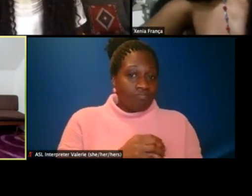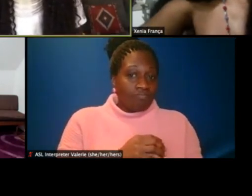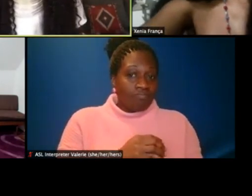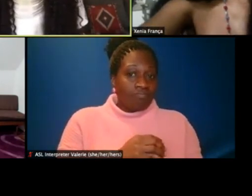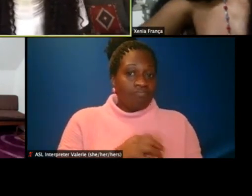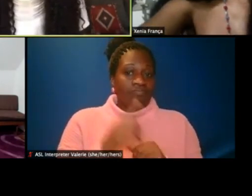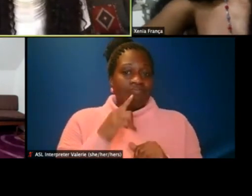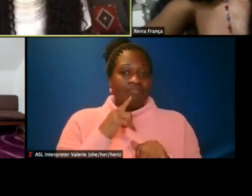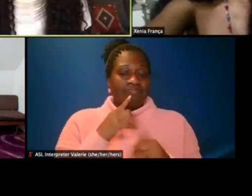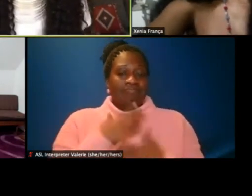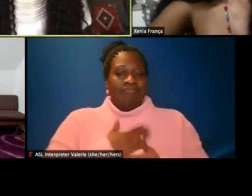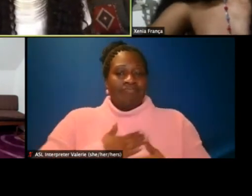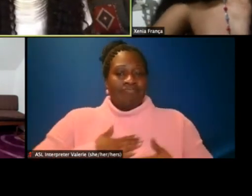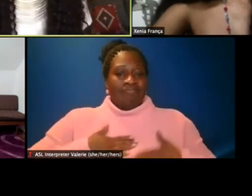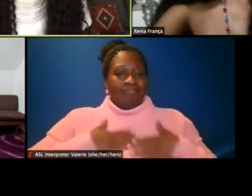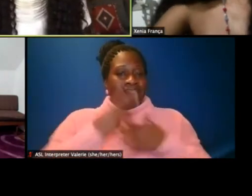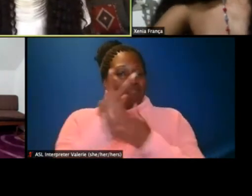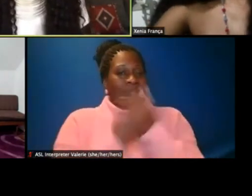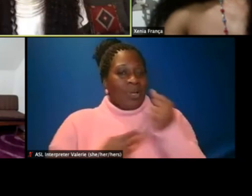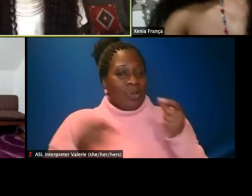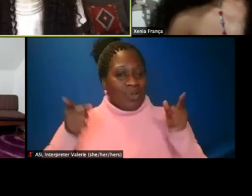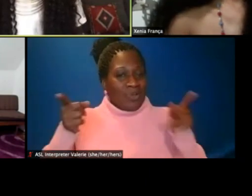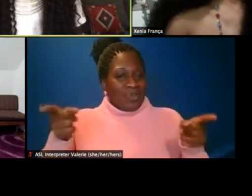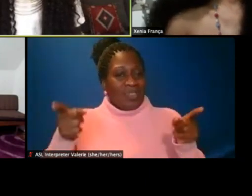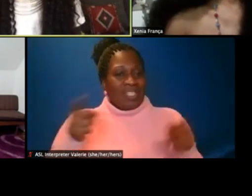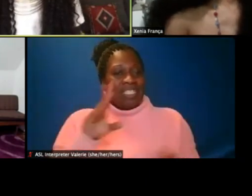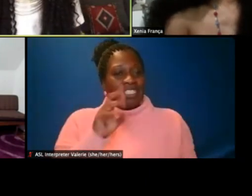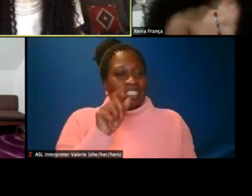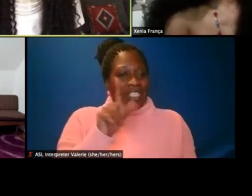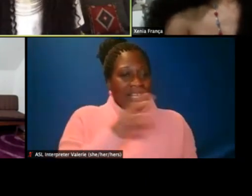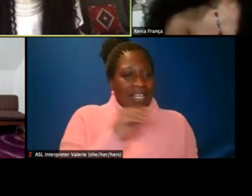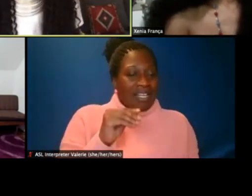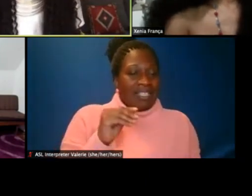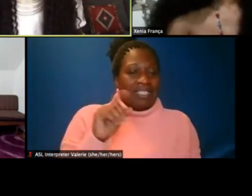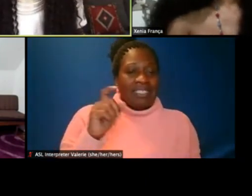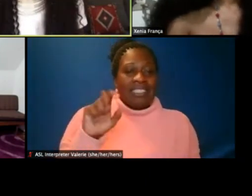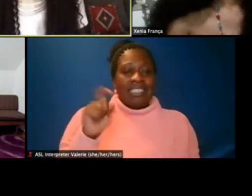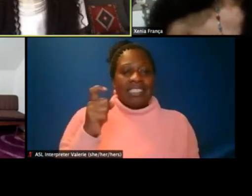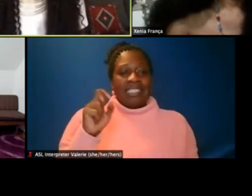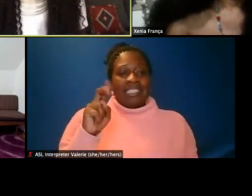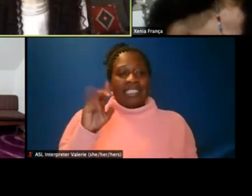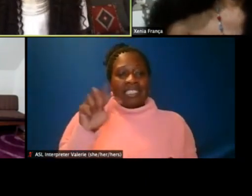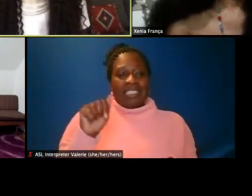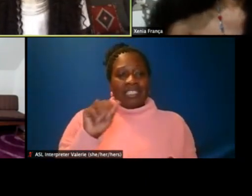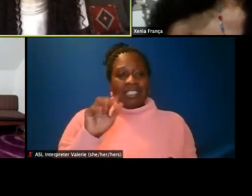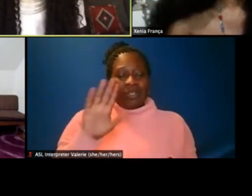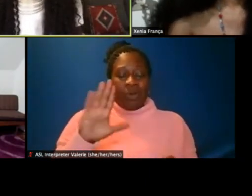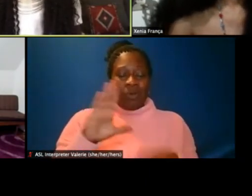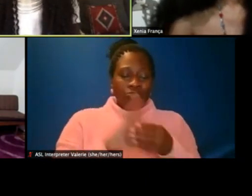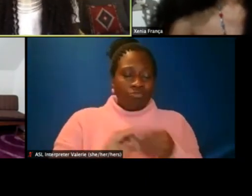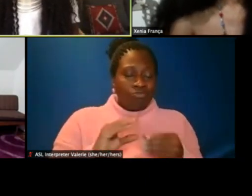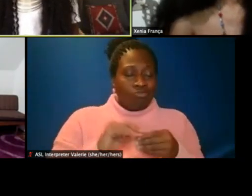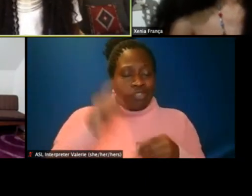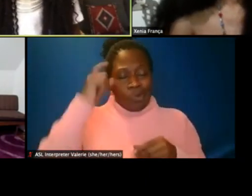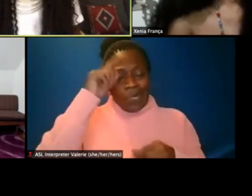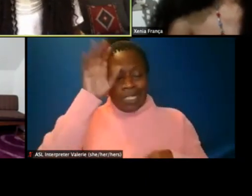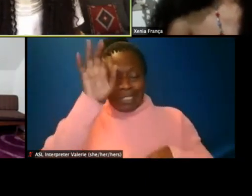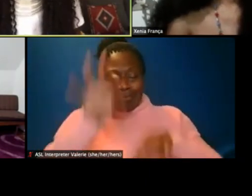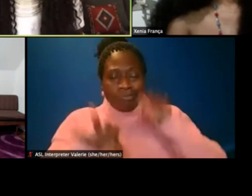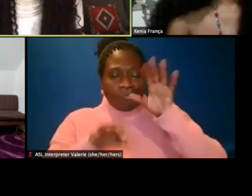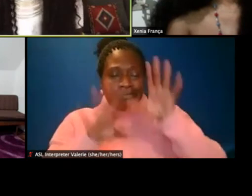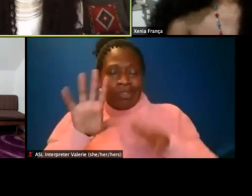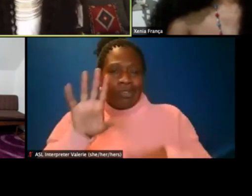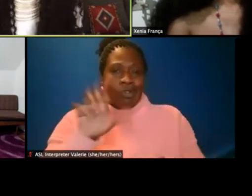I'm so appreciative of both you, Xênia, and Chanel, for sharing your art, your words, your wisdom with us, for sharing